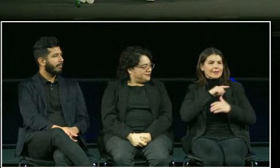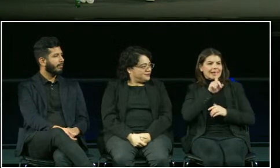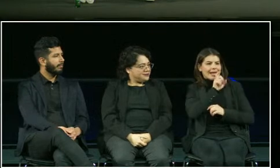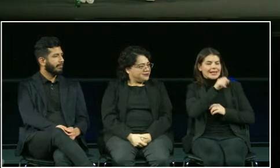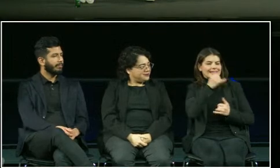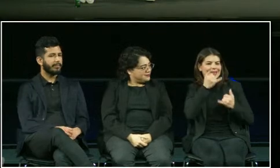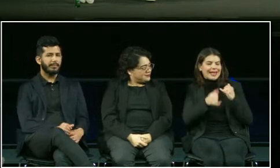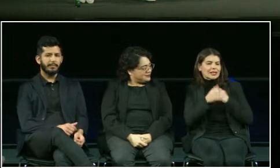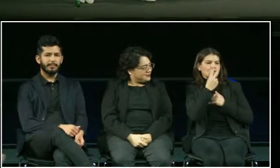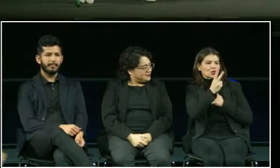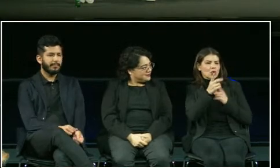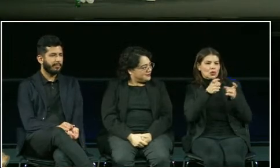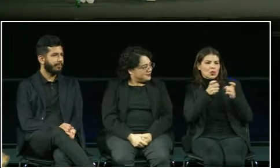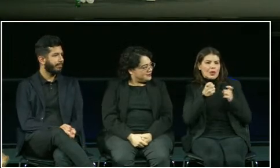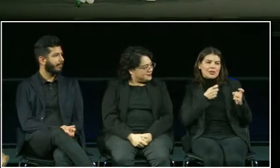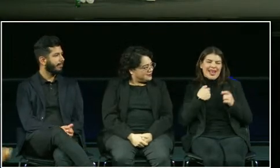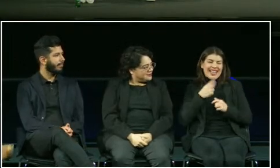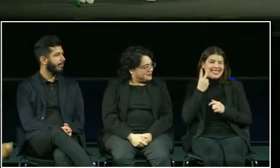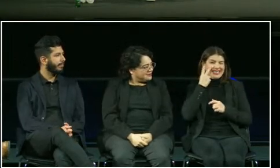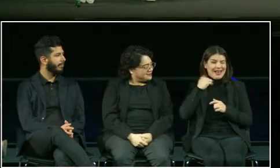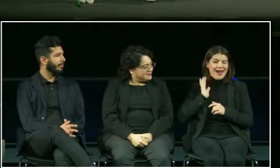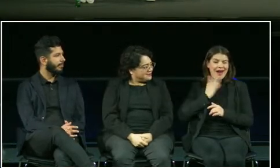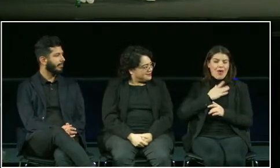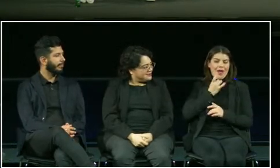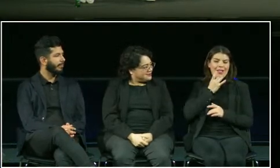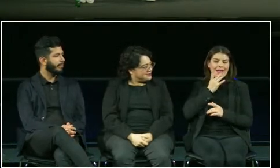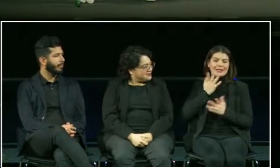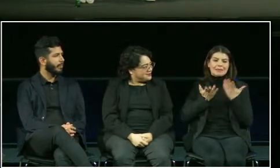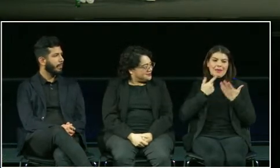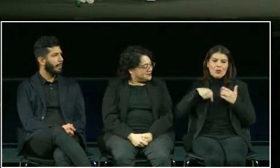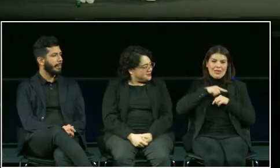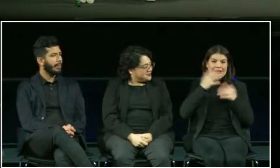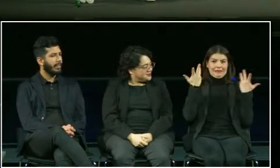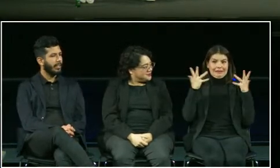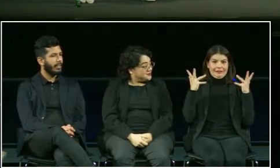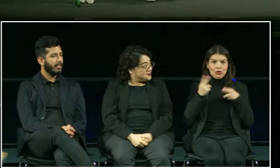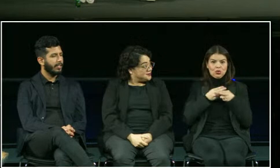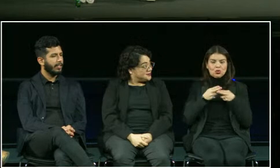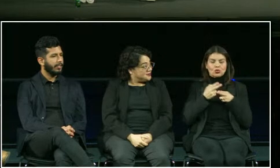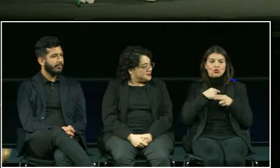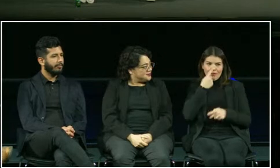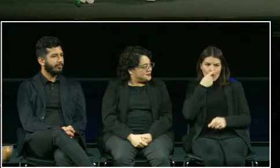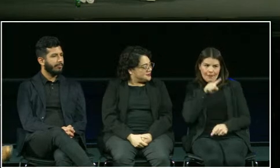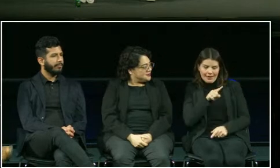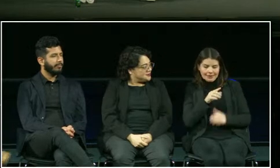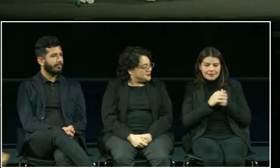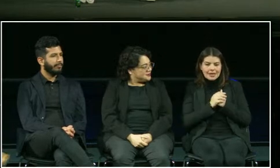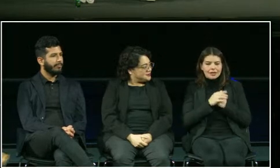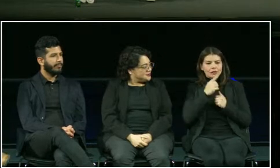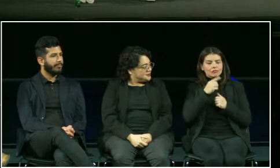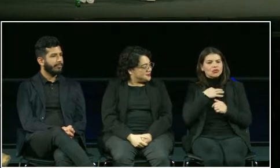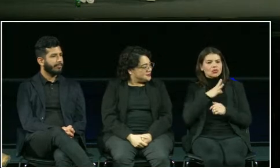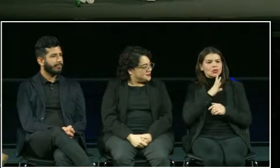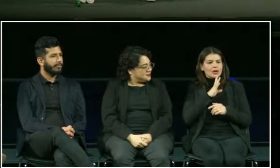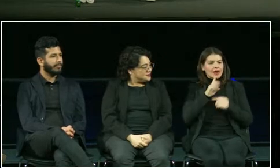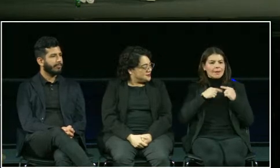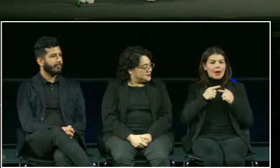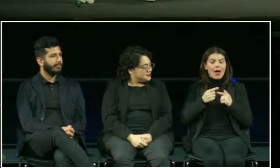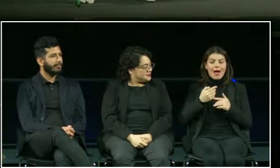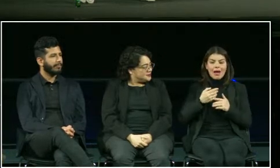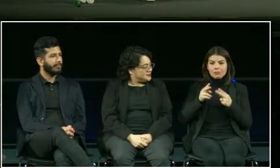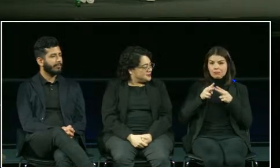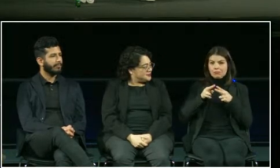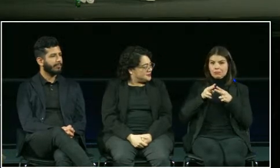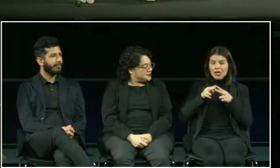our lights. We may be needing to wrap up sort of soon. So, if I may, can you talk about either